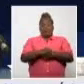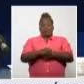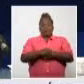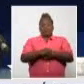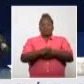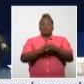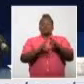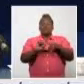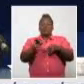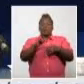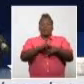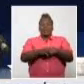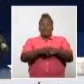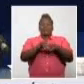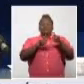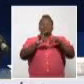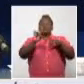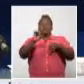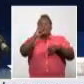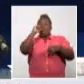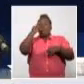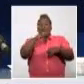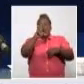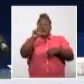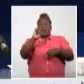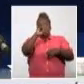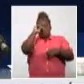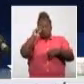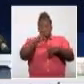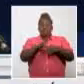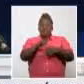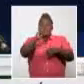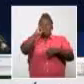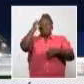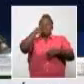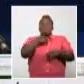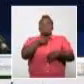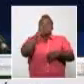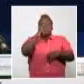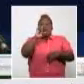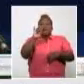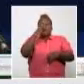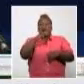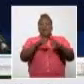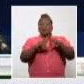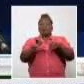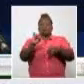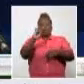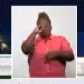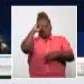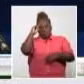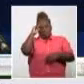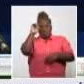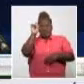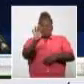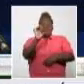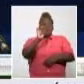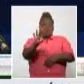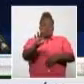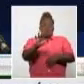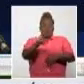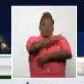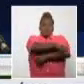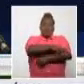Tuvalu, and Vanuatu. So these are the 14 countries that have not confirmed COVID